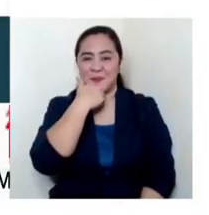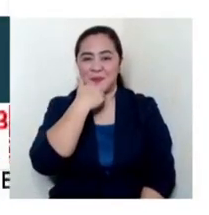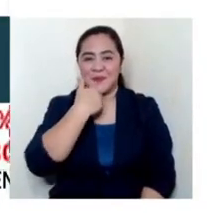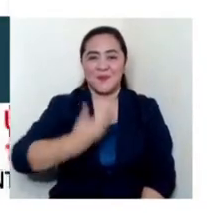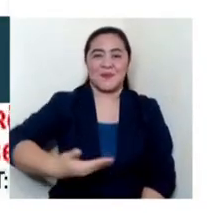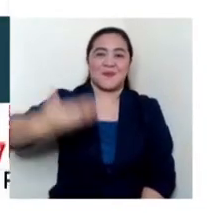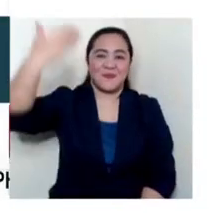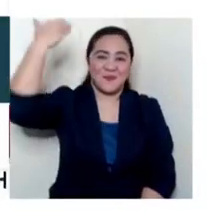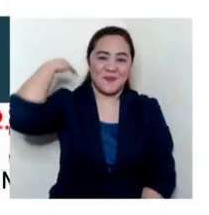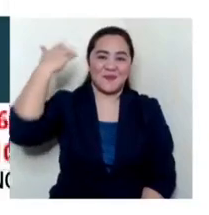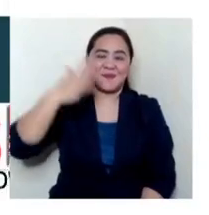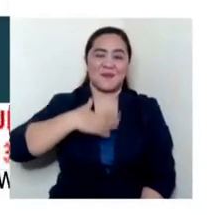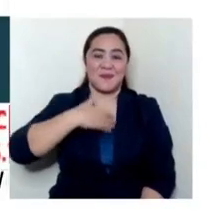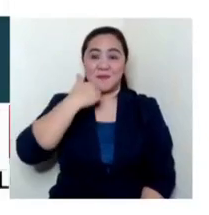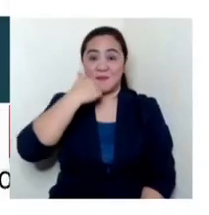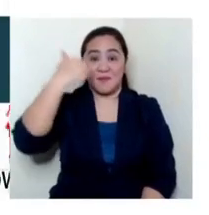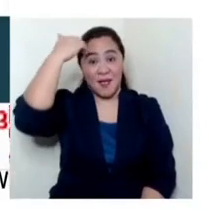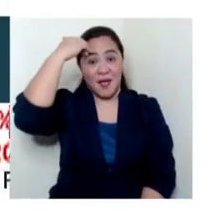So,